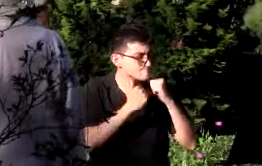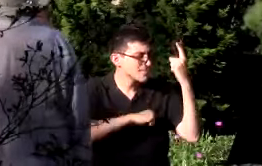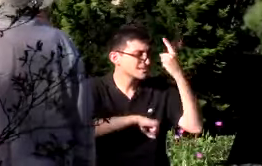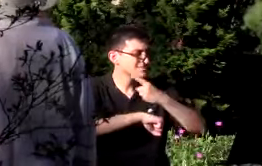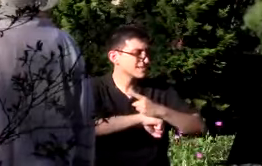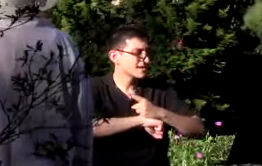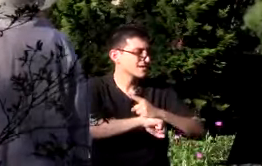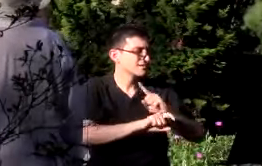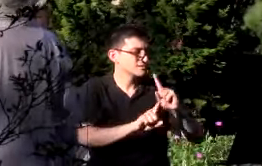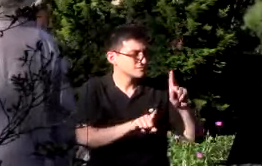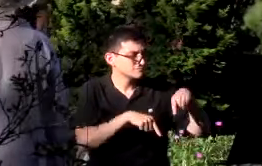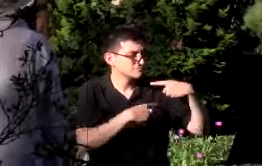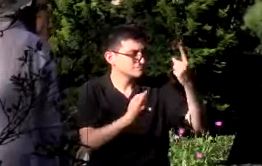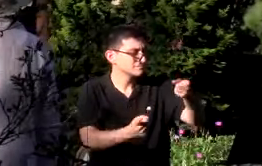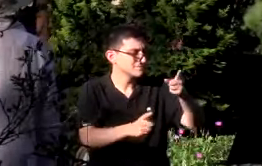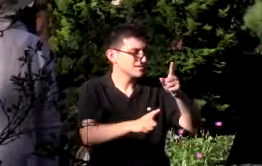heal.